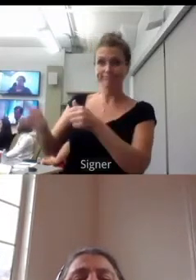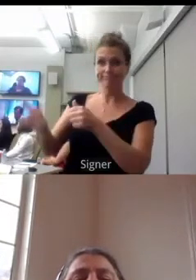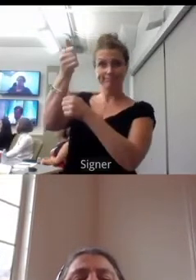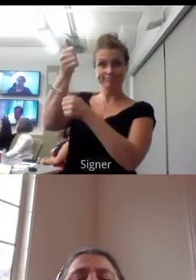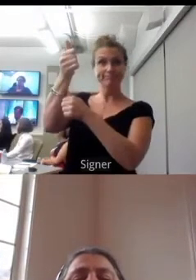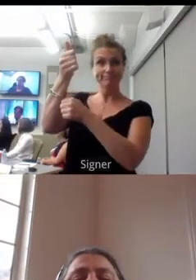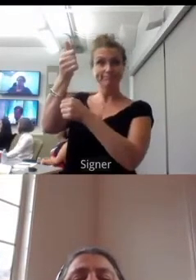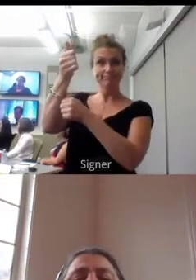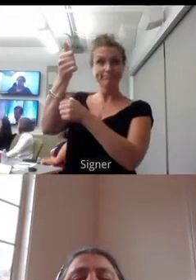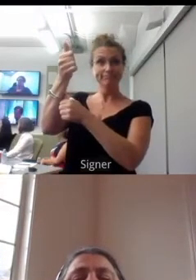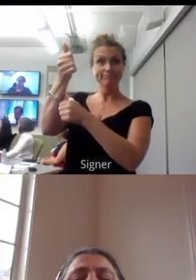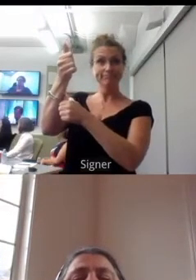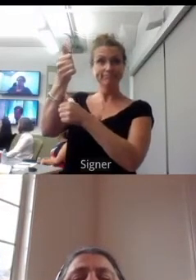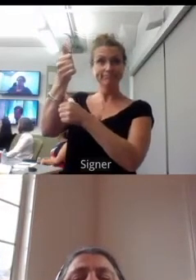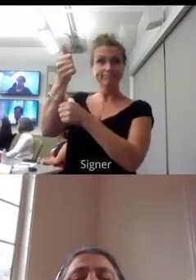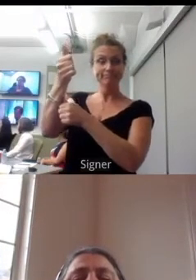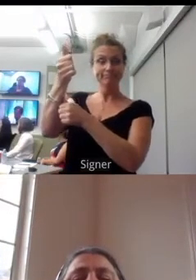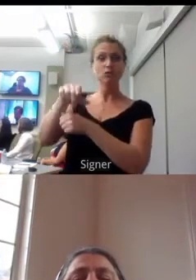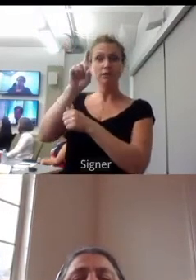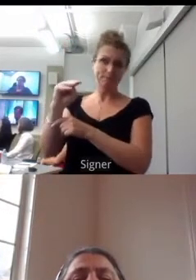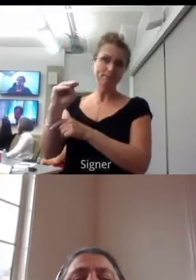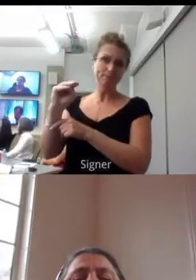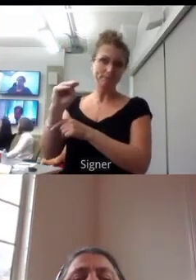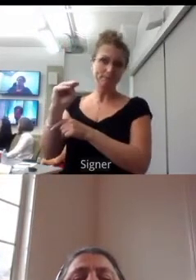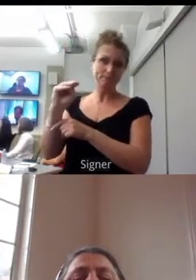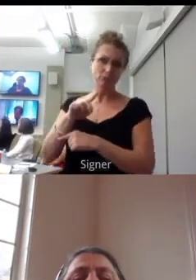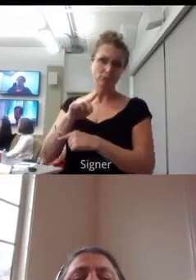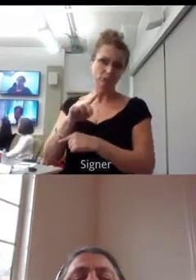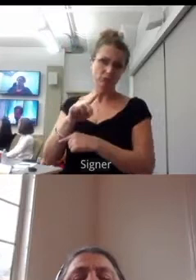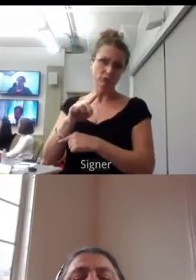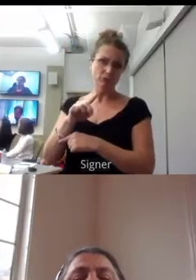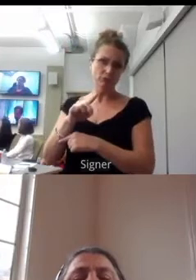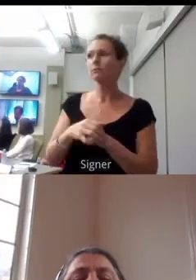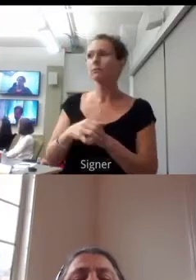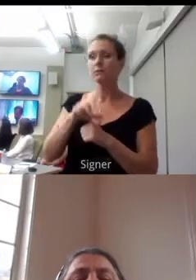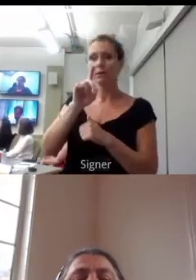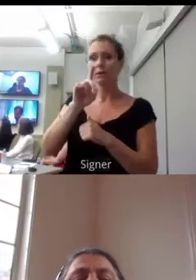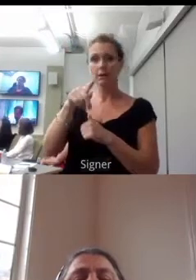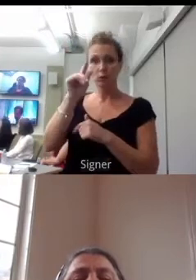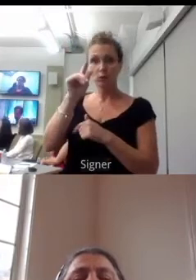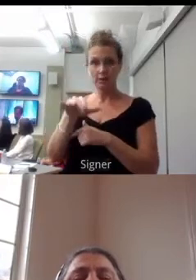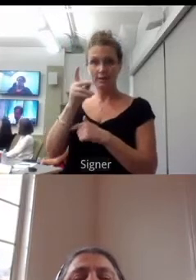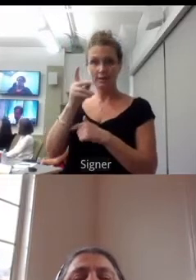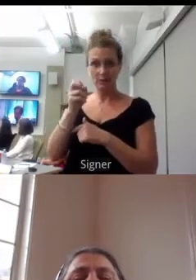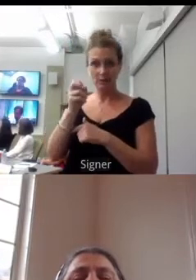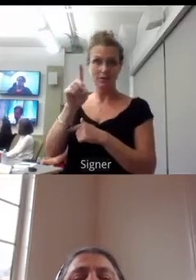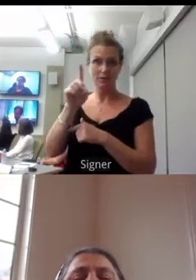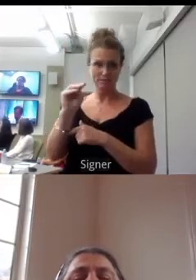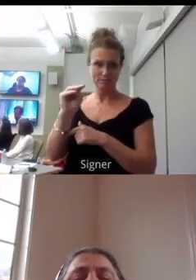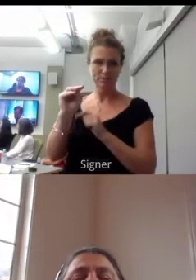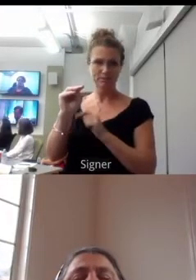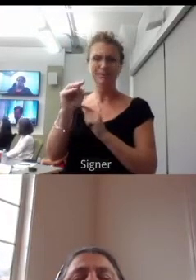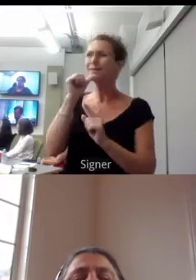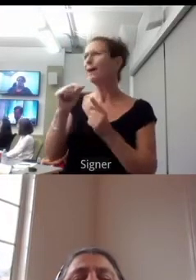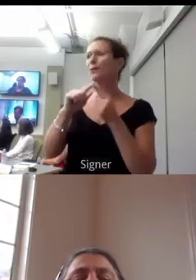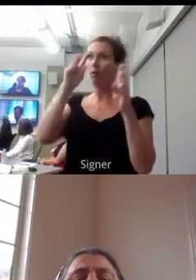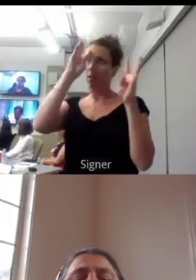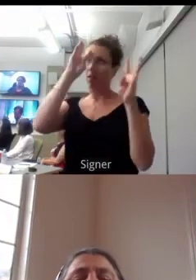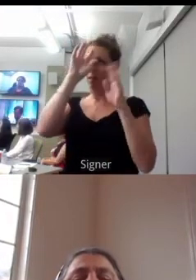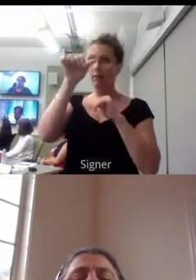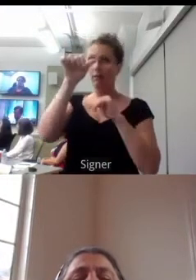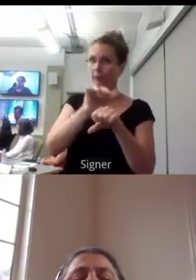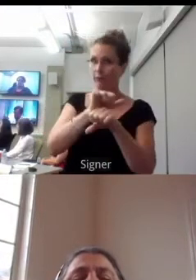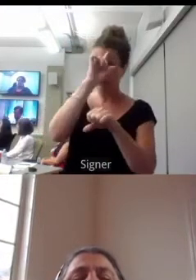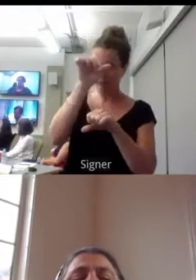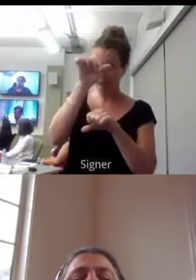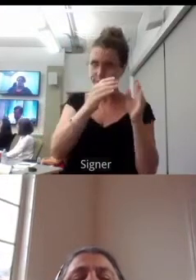minister. And this wasn't just to create yet another deputy minister role, but there are a number of tables within government where